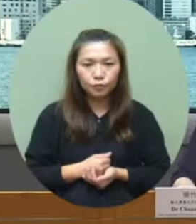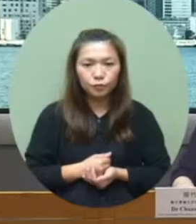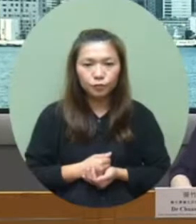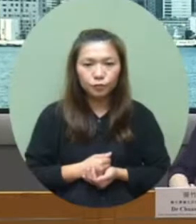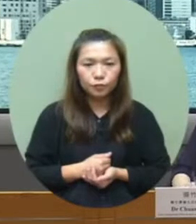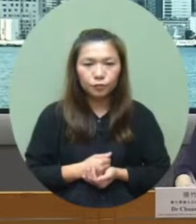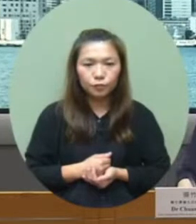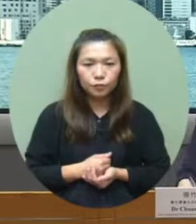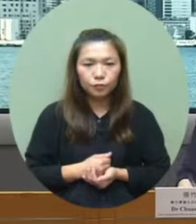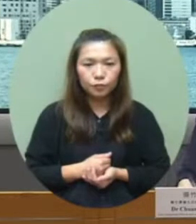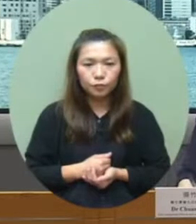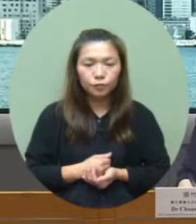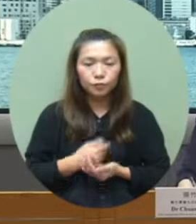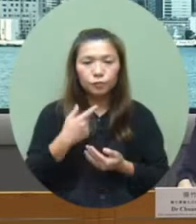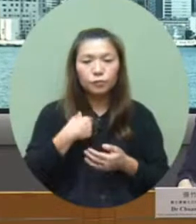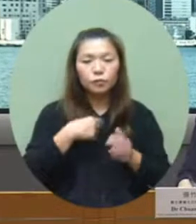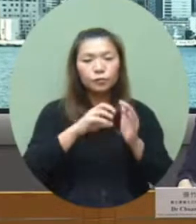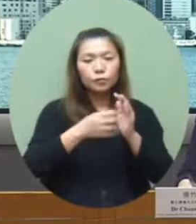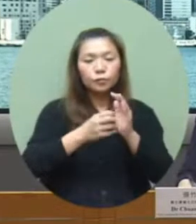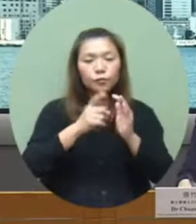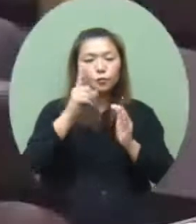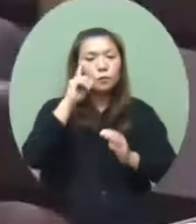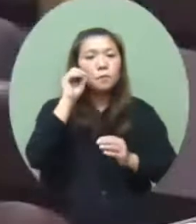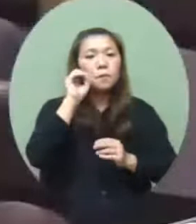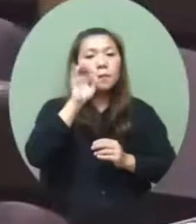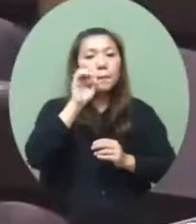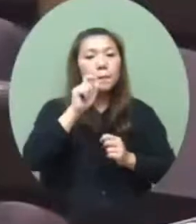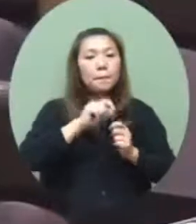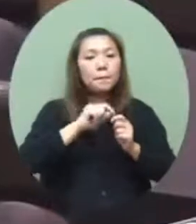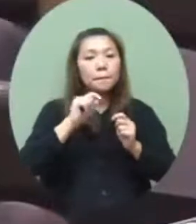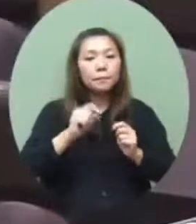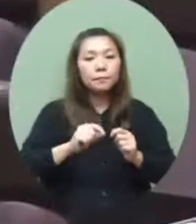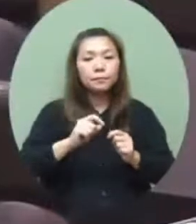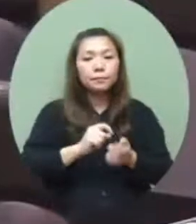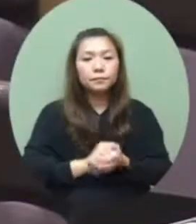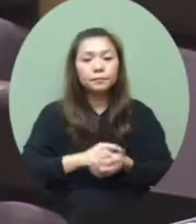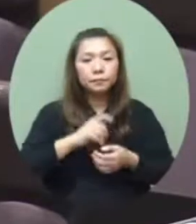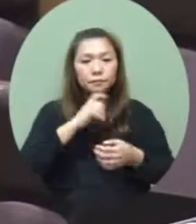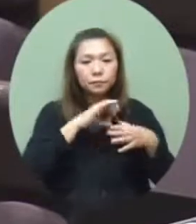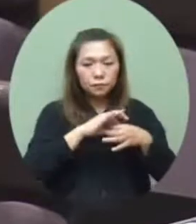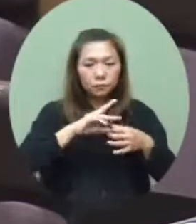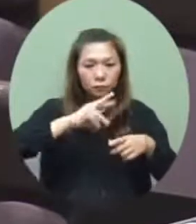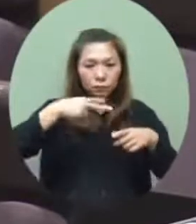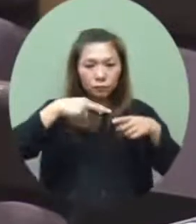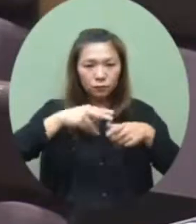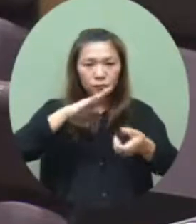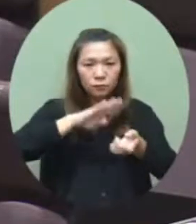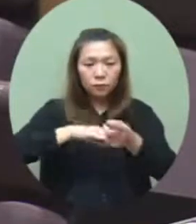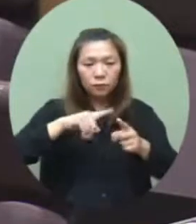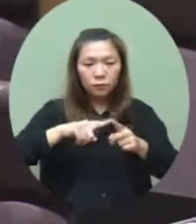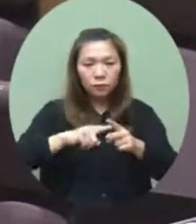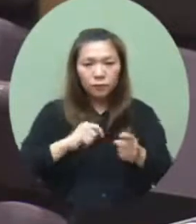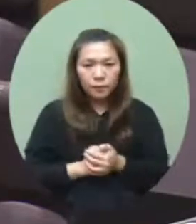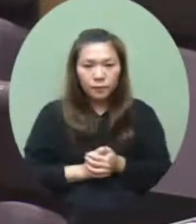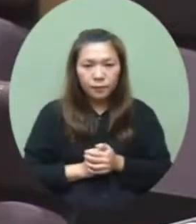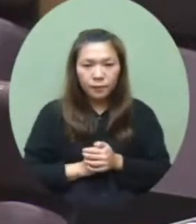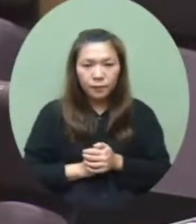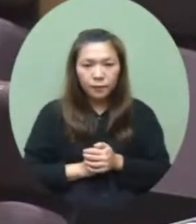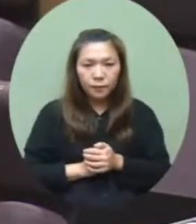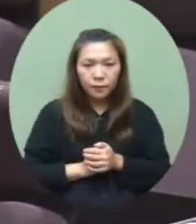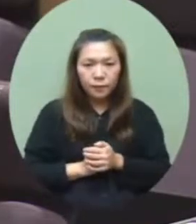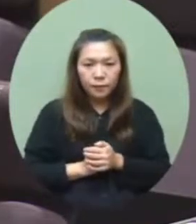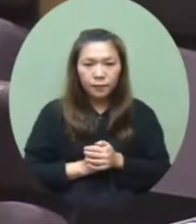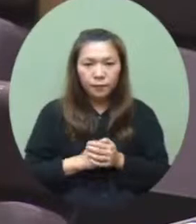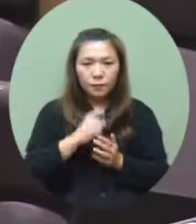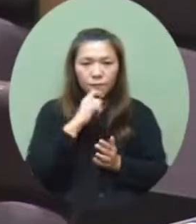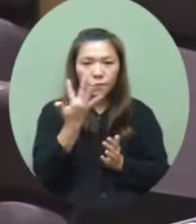Some questions from RTHK. So about the transfer of patients, how many patients are transferred to other wards